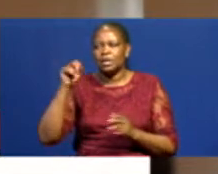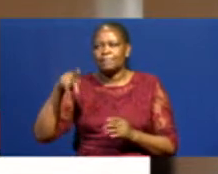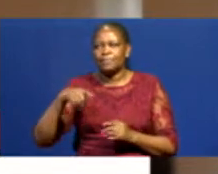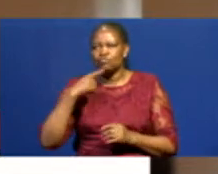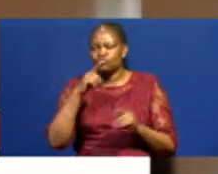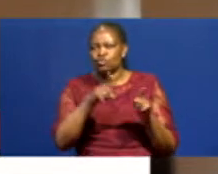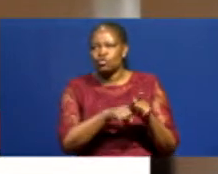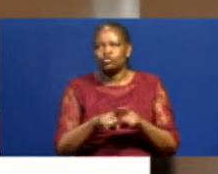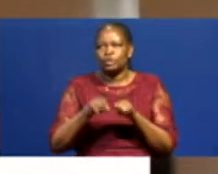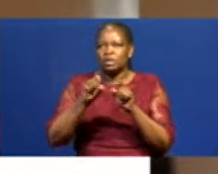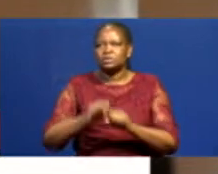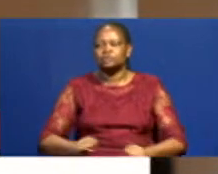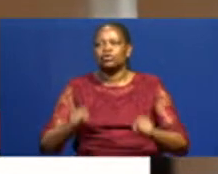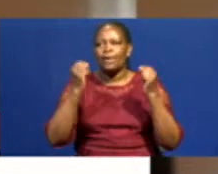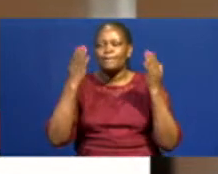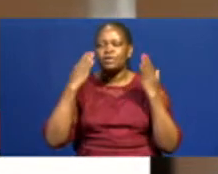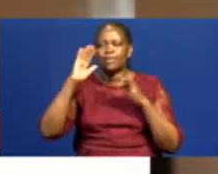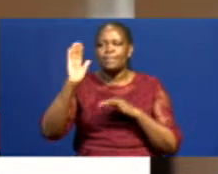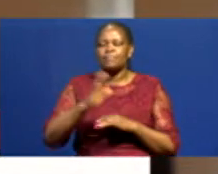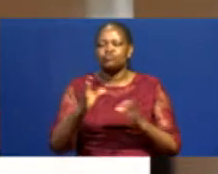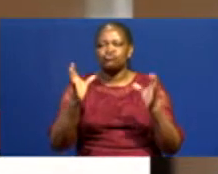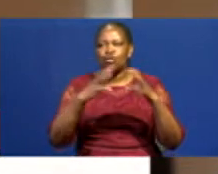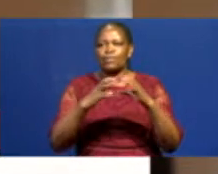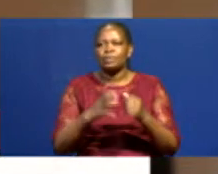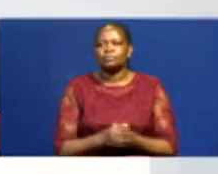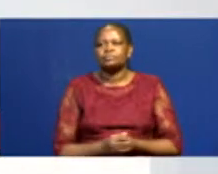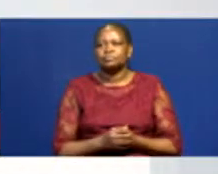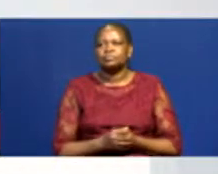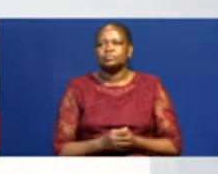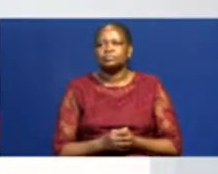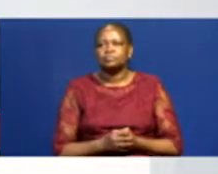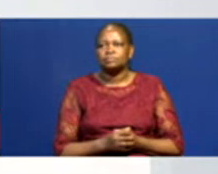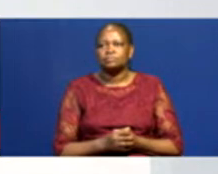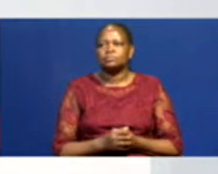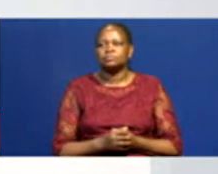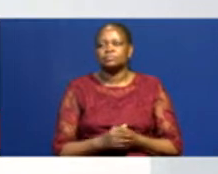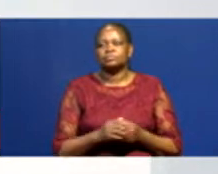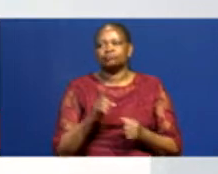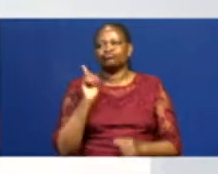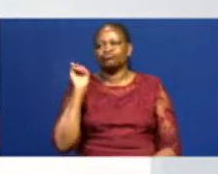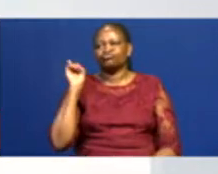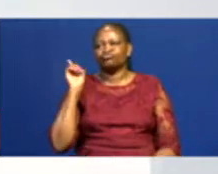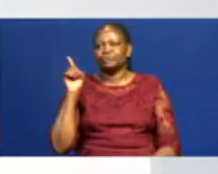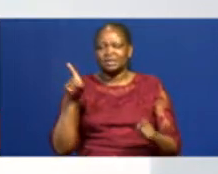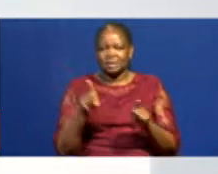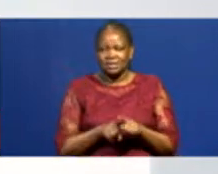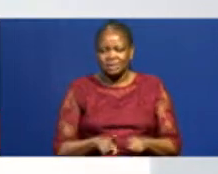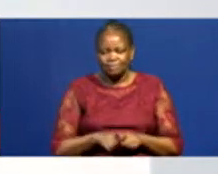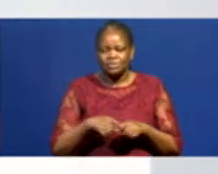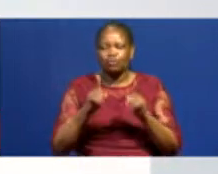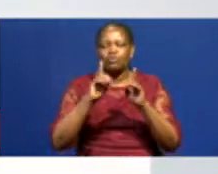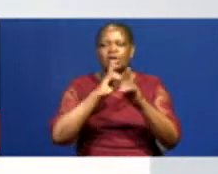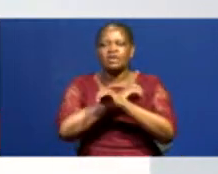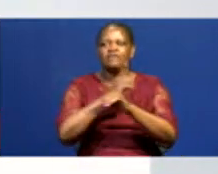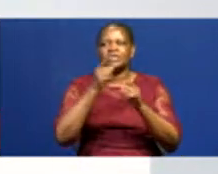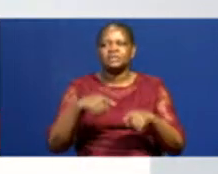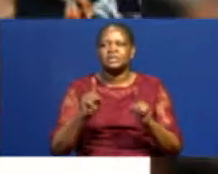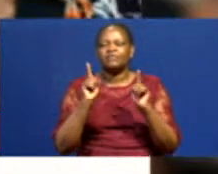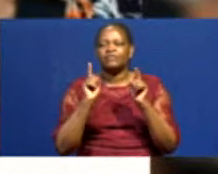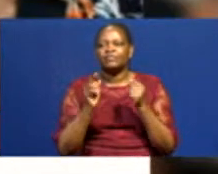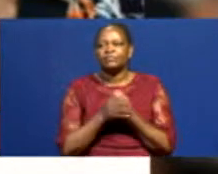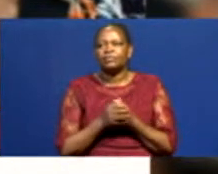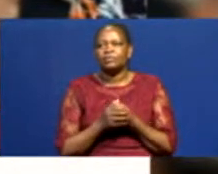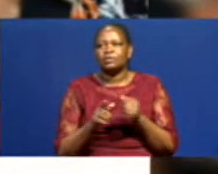also the chair of the Meru Parliamentary Caucus, Mogambi Rindikiri. Governor Mwangaza will also take the stand to defend herself, or her